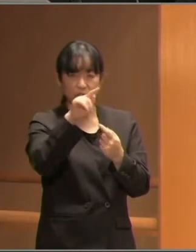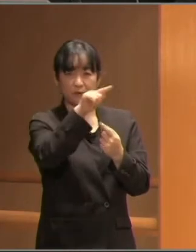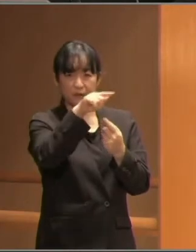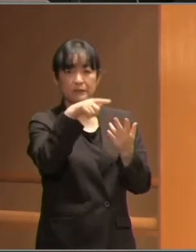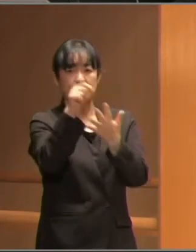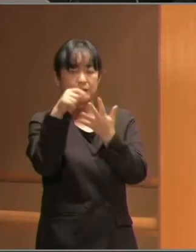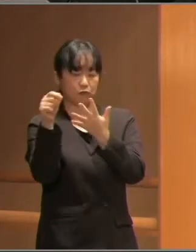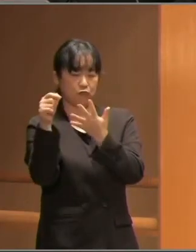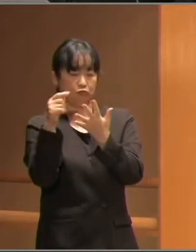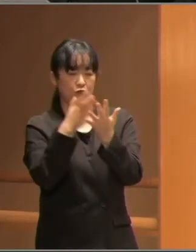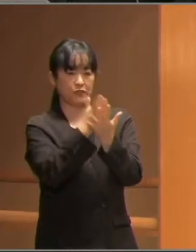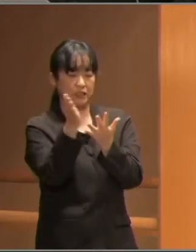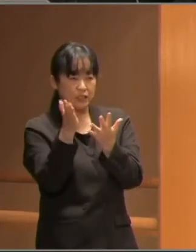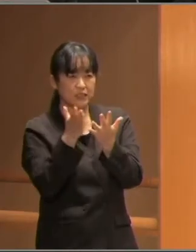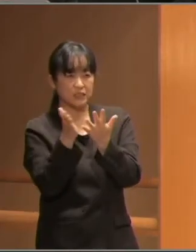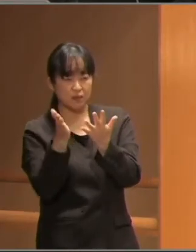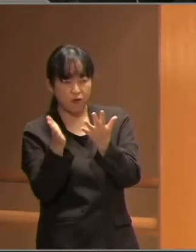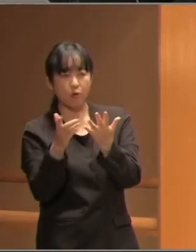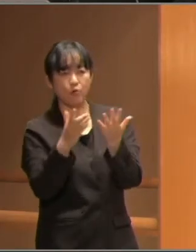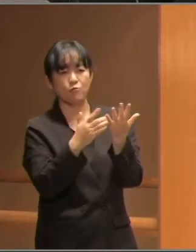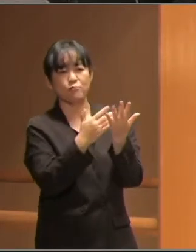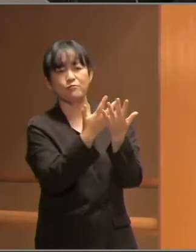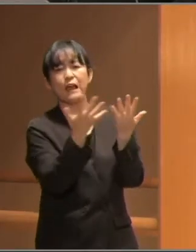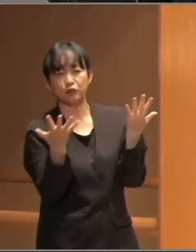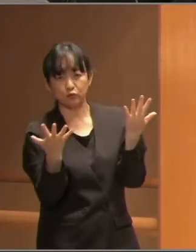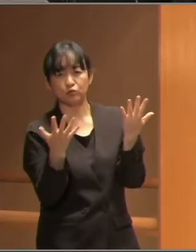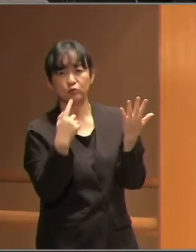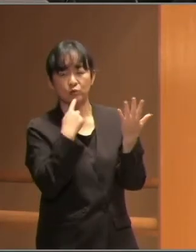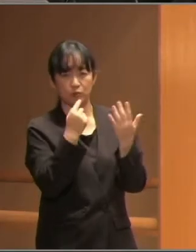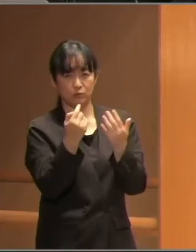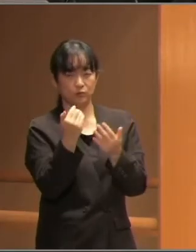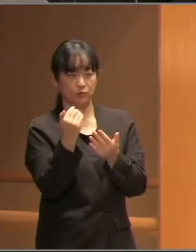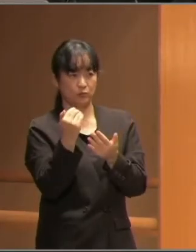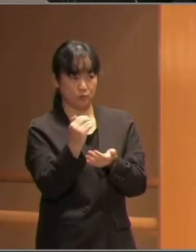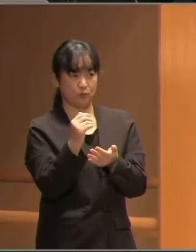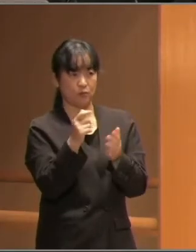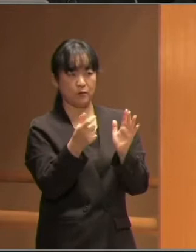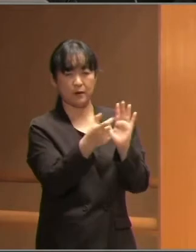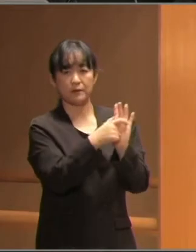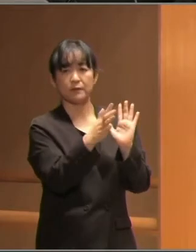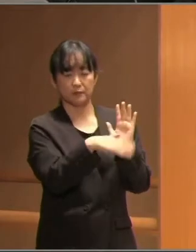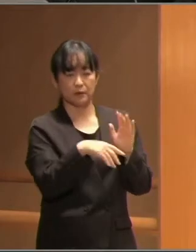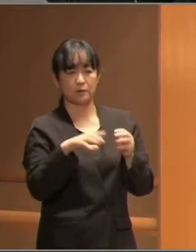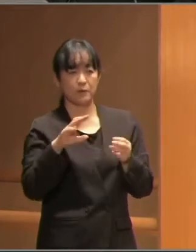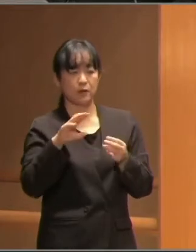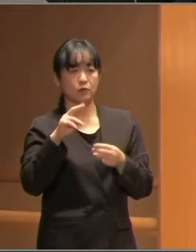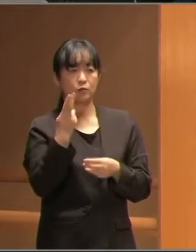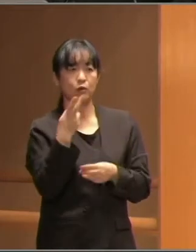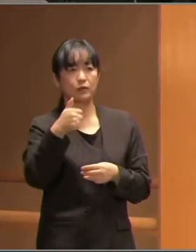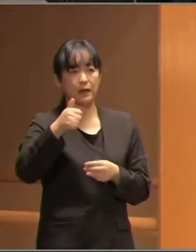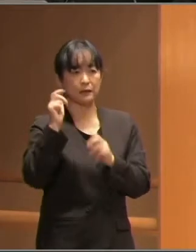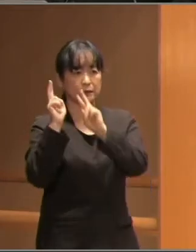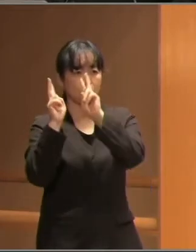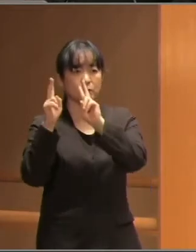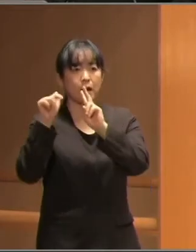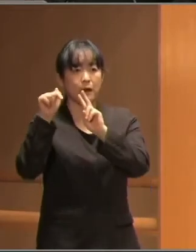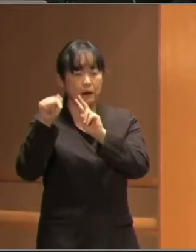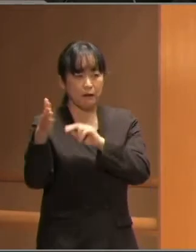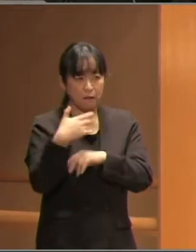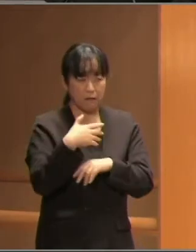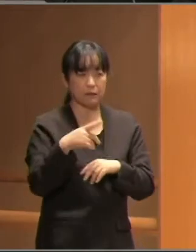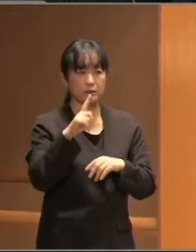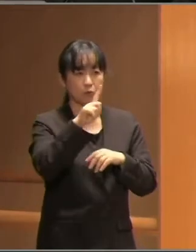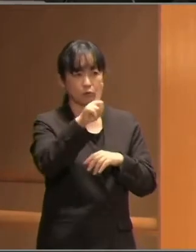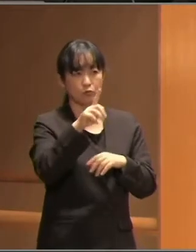wrote. And probably you have heard this from Toyota Motor Corporation. People said that